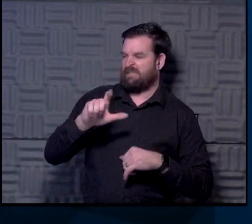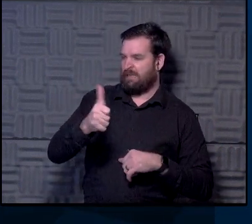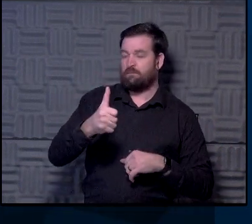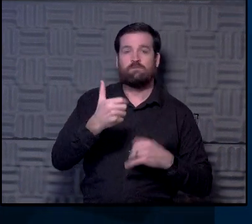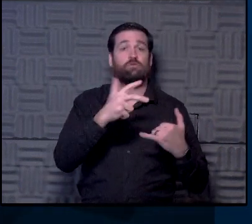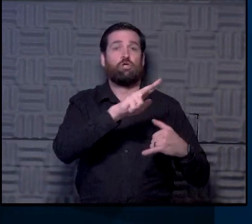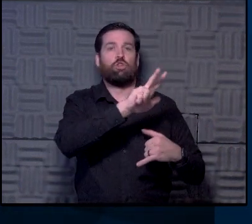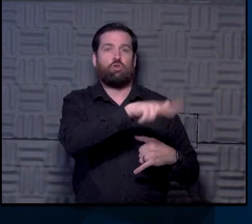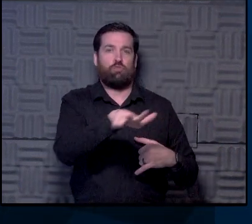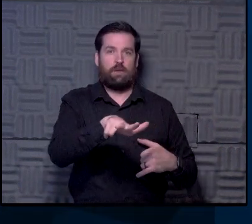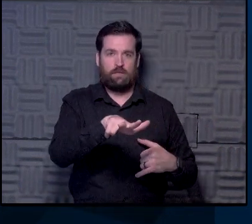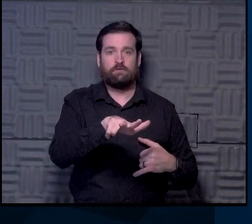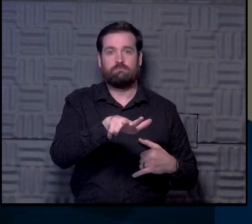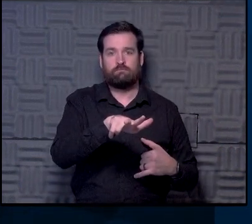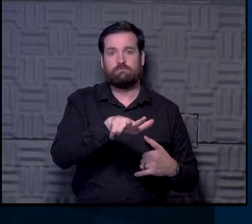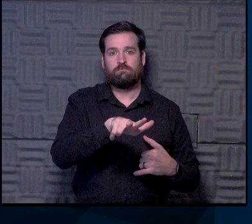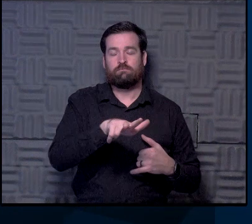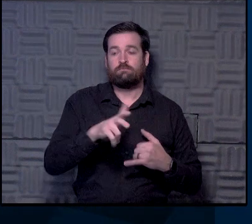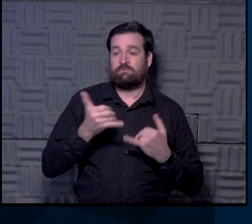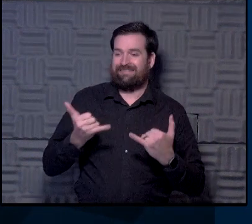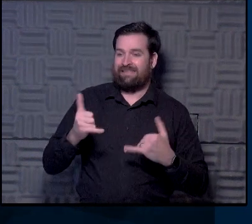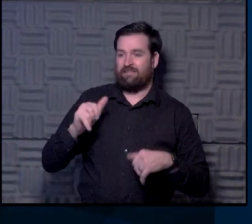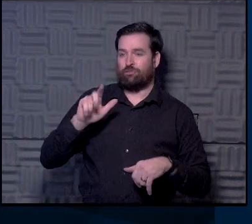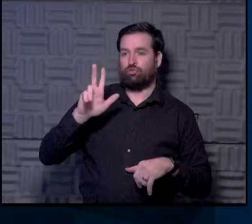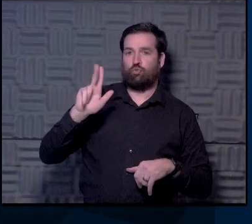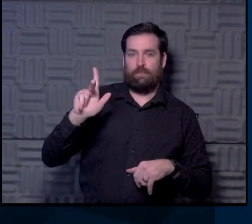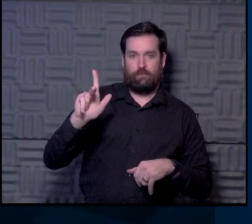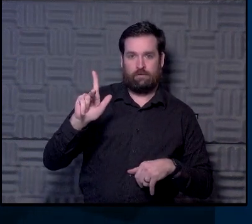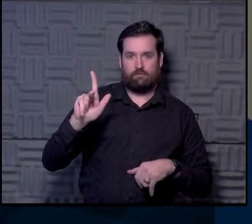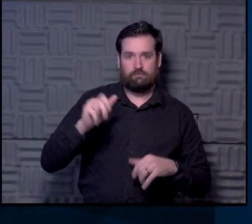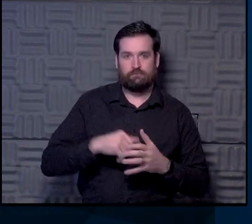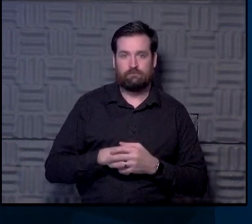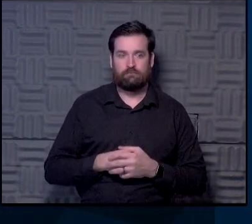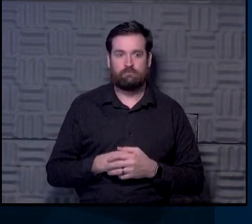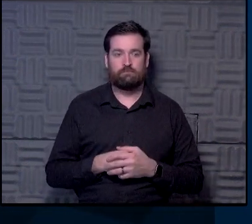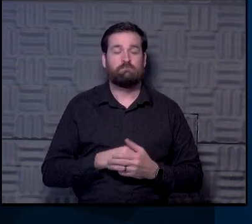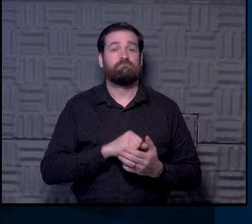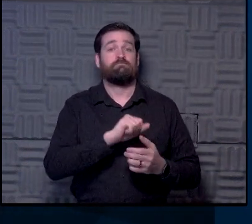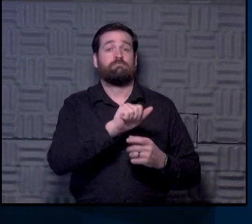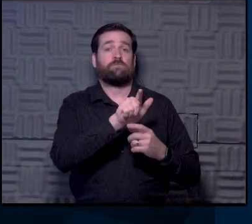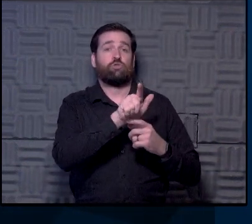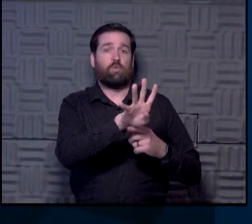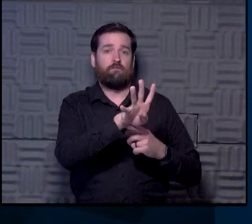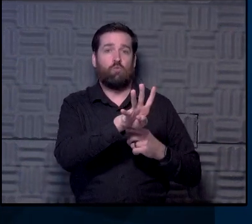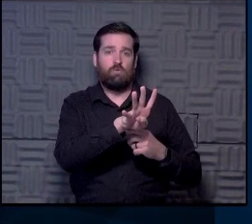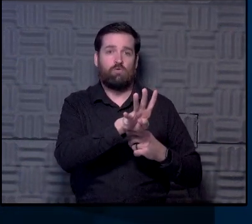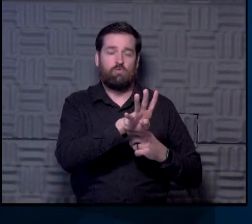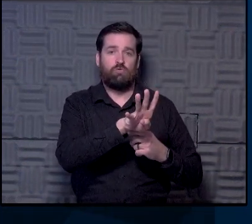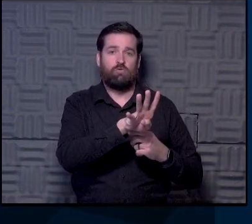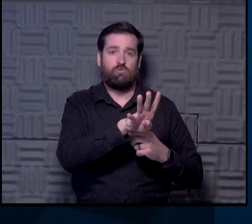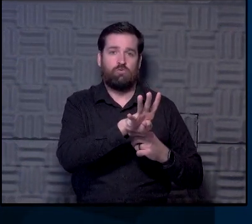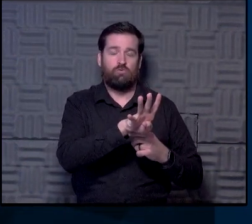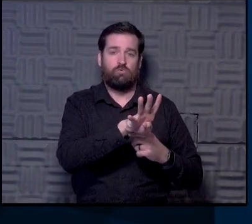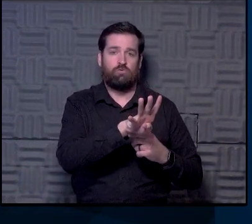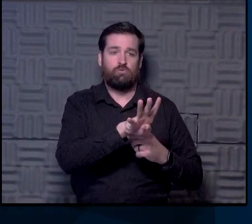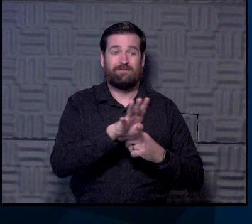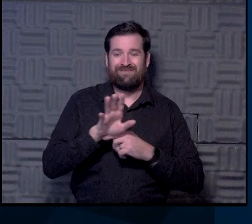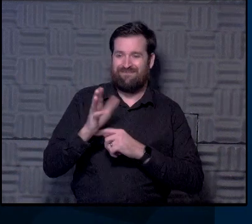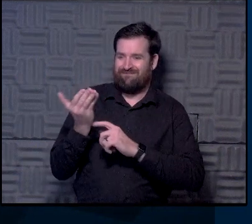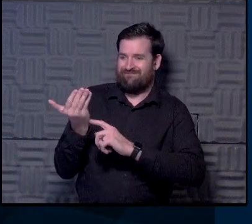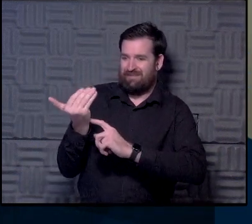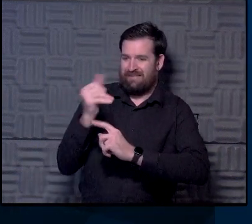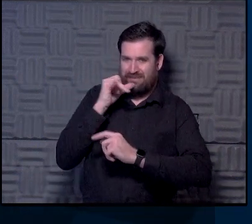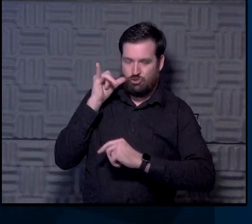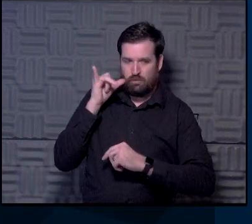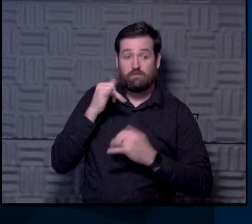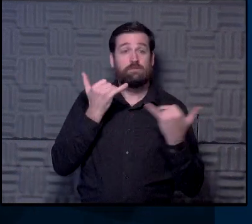have 33 in the hospital. Today is 23 in the hospital. We have 24 inpatients in our hospital. We had 15